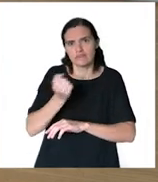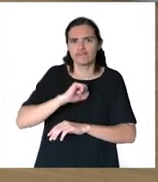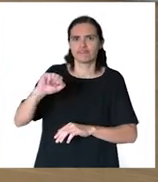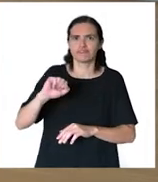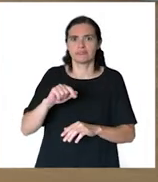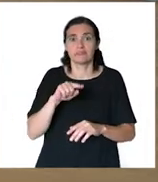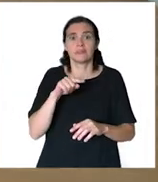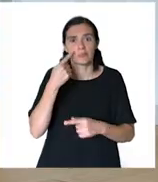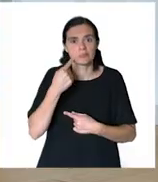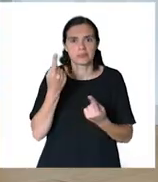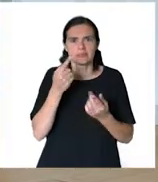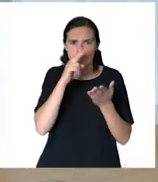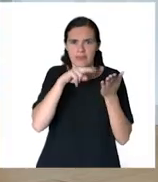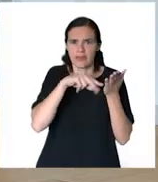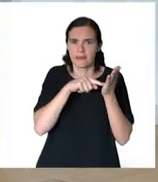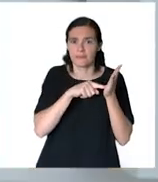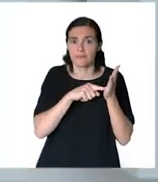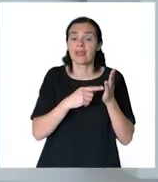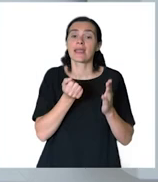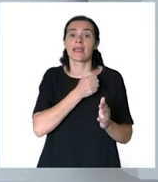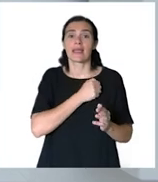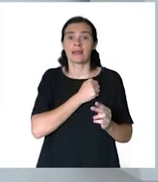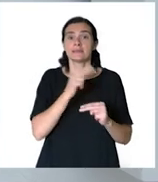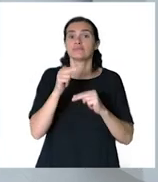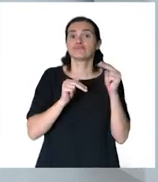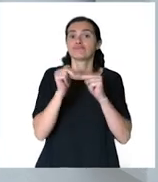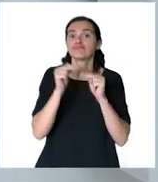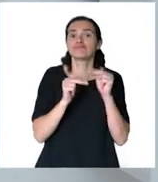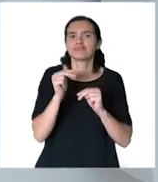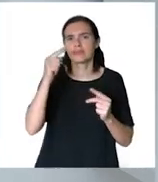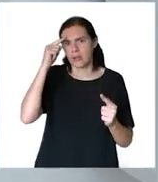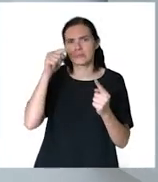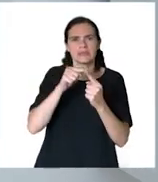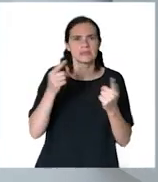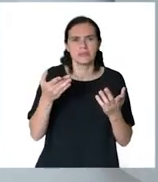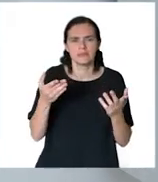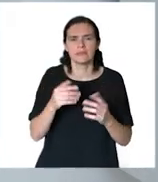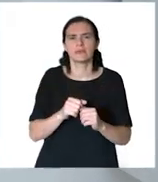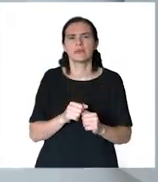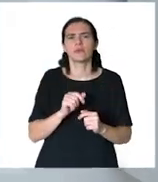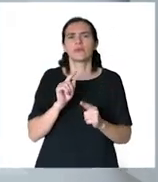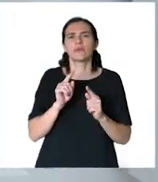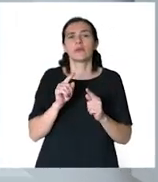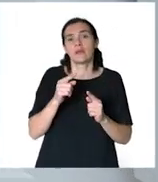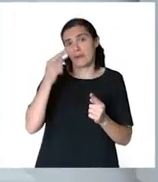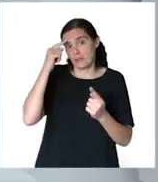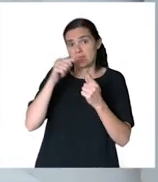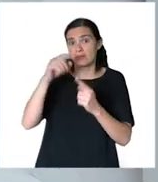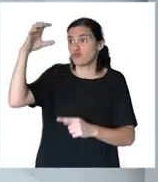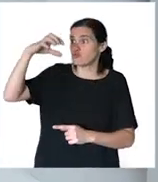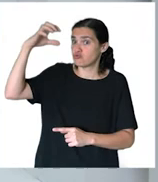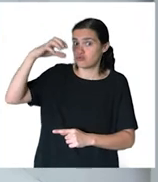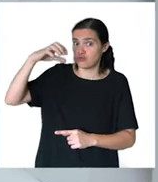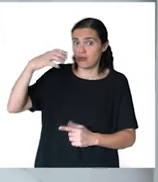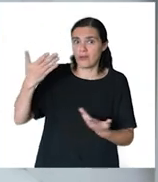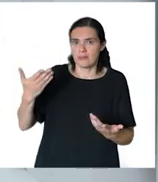you one of them. Build a house that serves only to make way for the rain. A